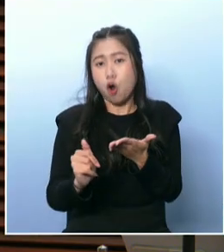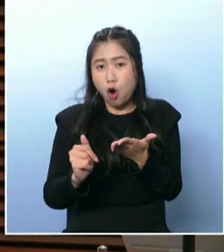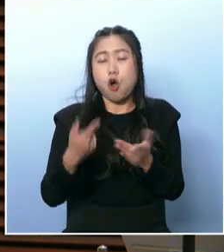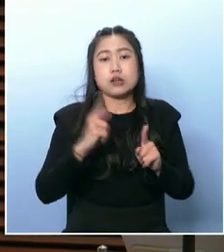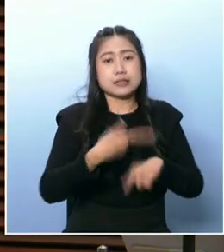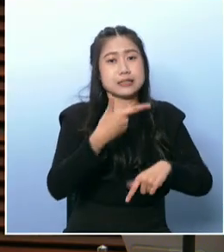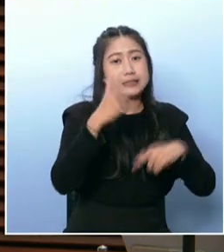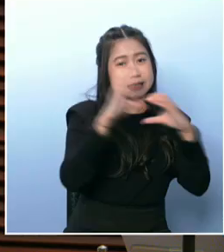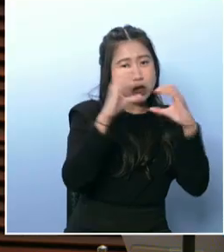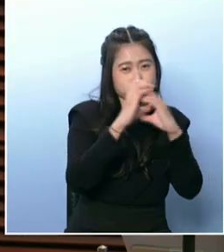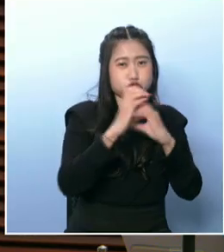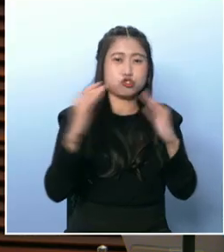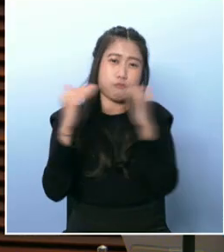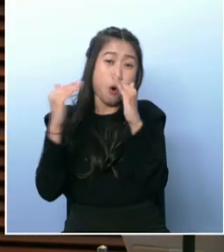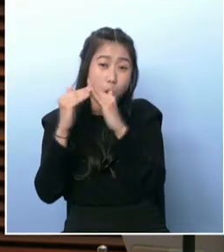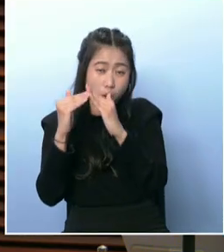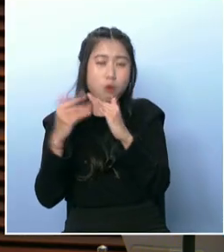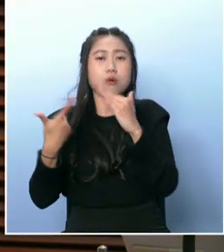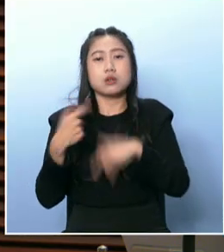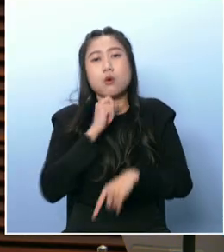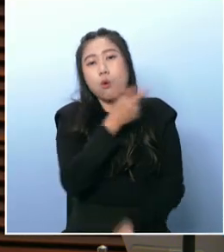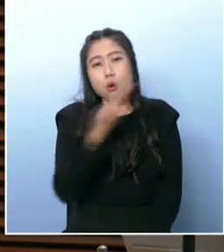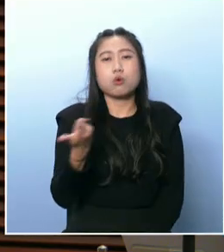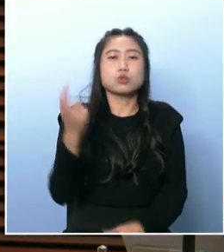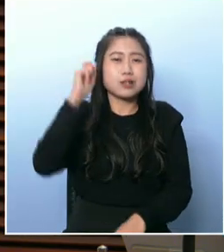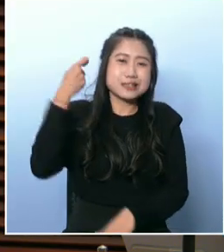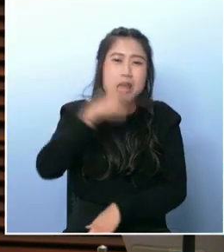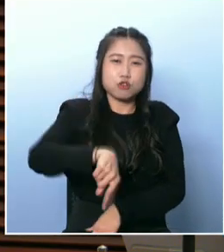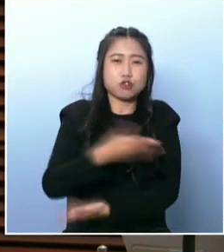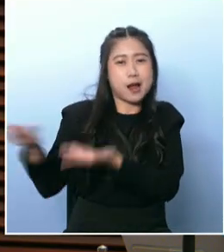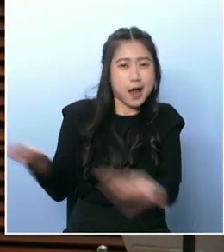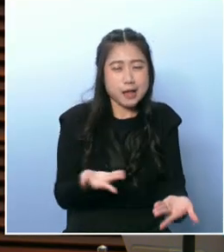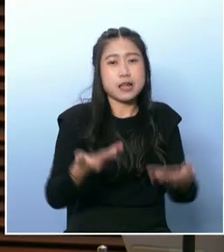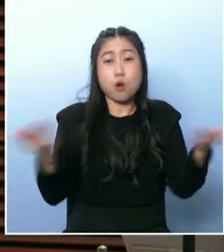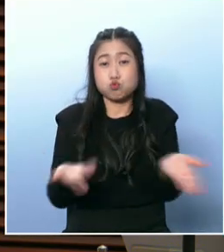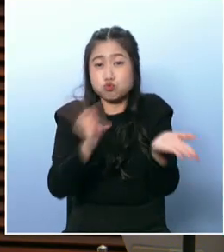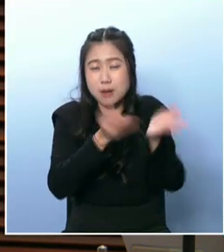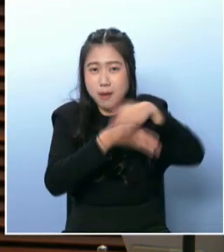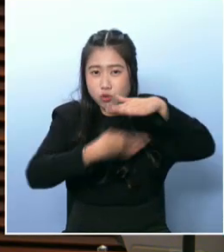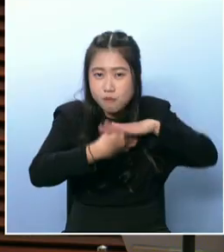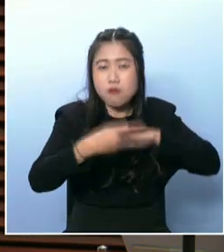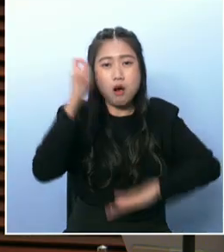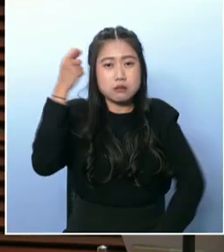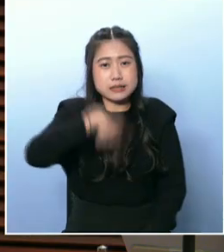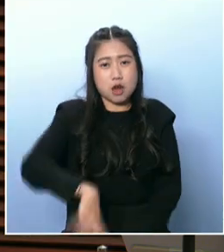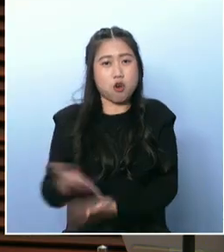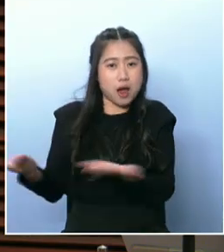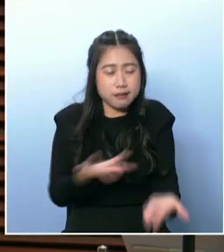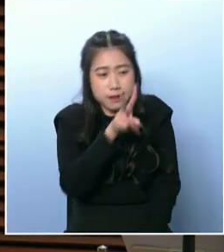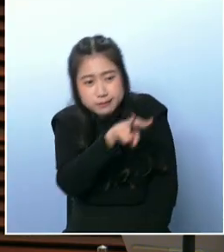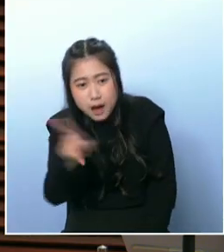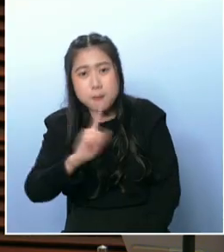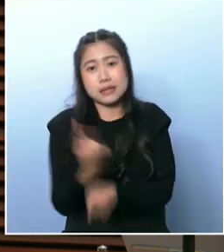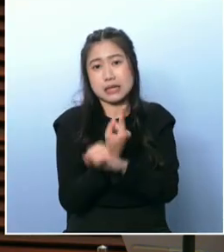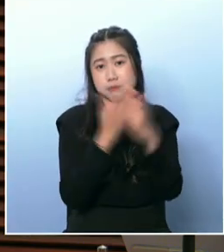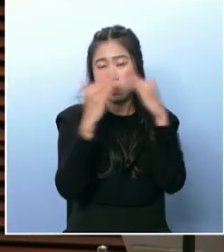take into account my suggestion. The SWD and the Housing Department collaborate together, for example, like having